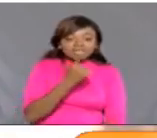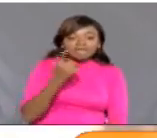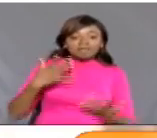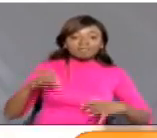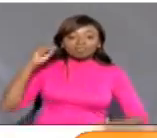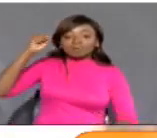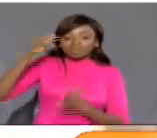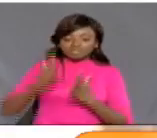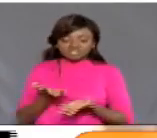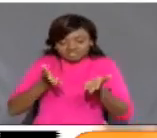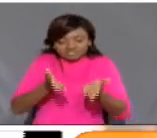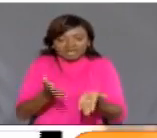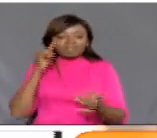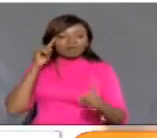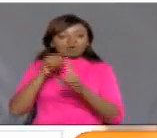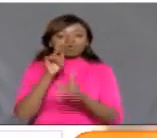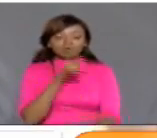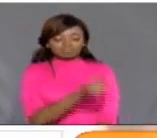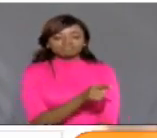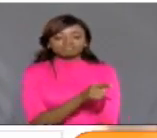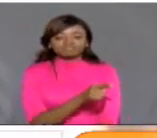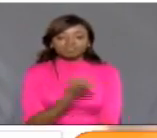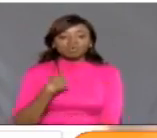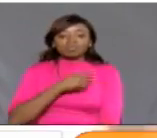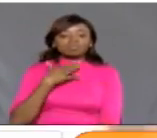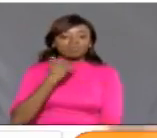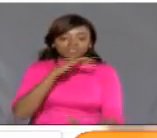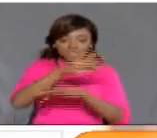hapa. Tuweke vitu yetu